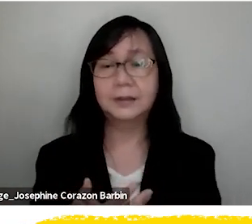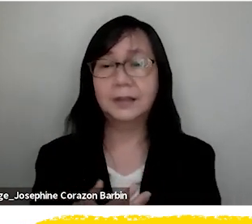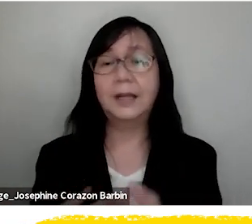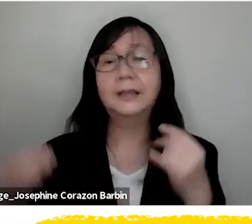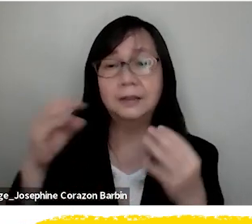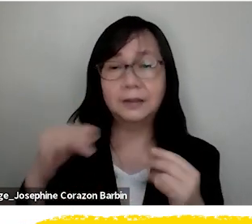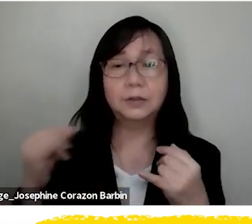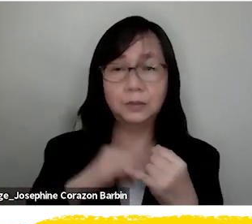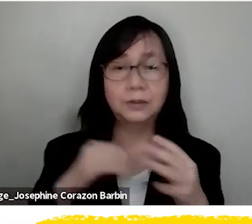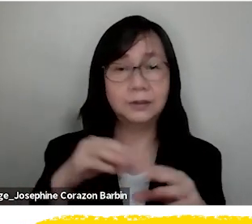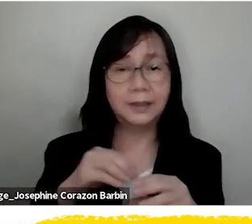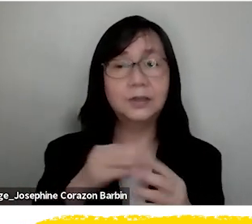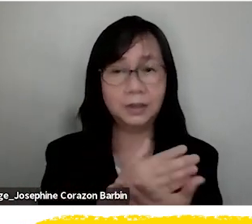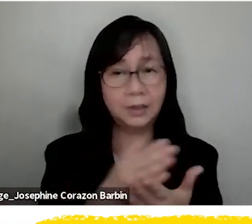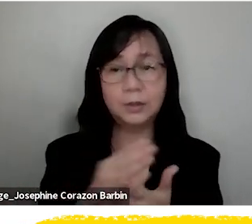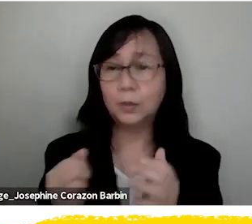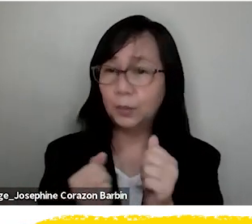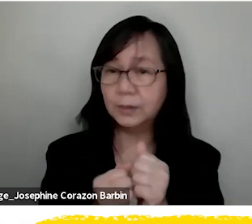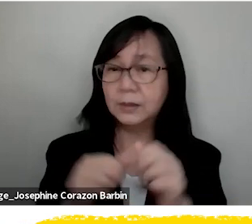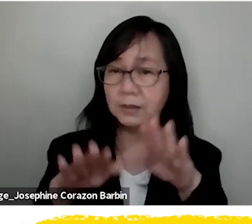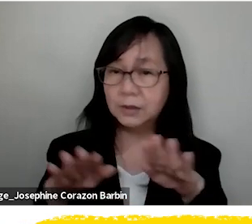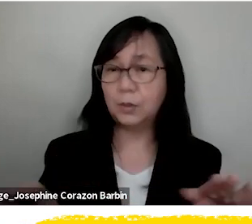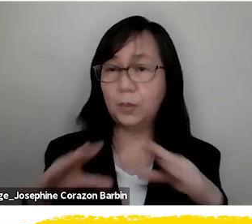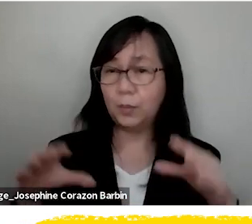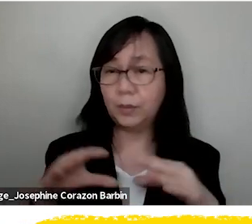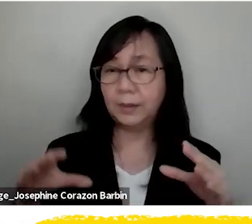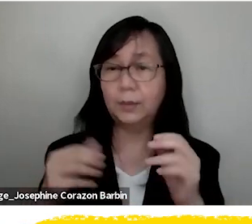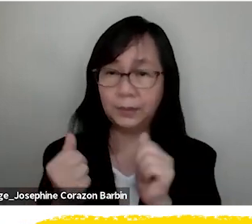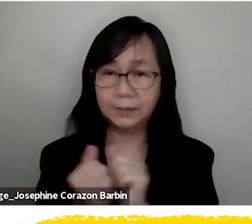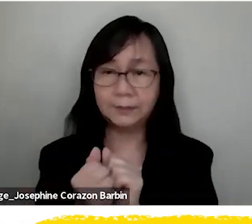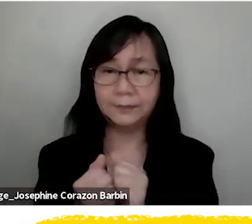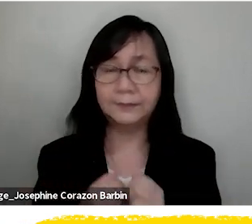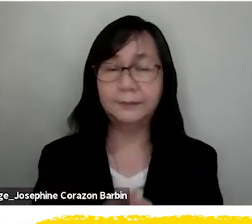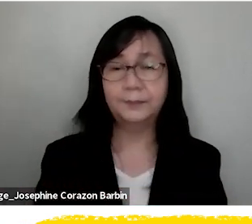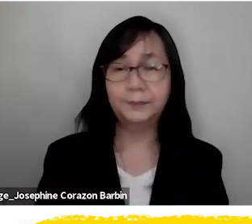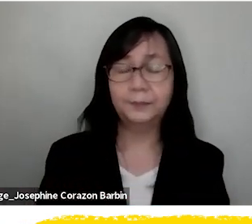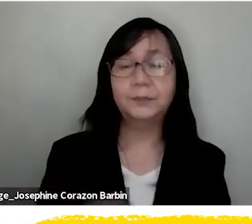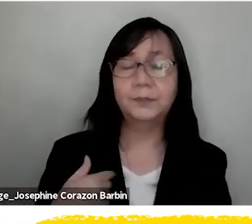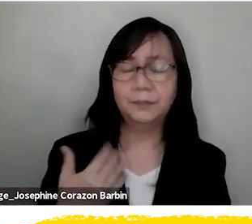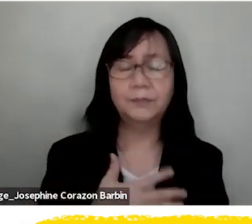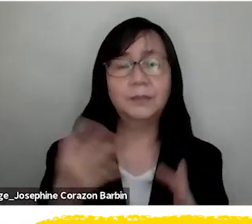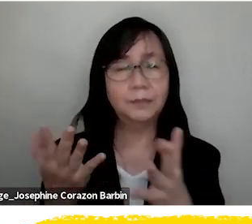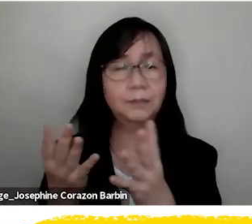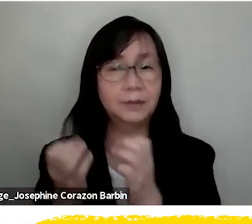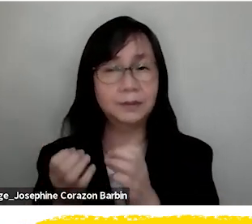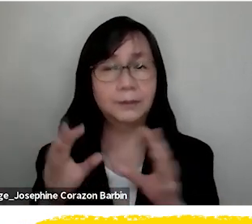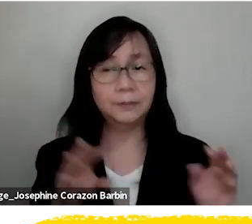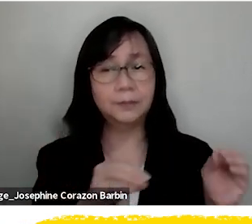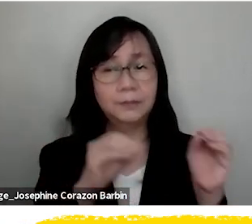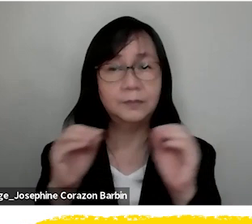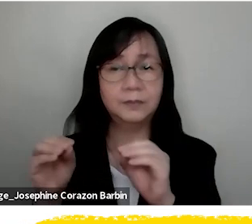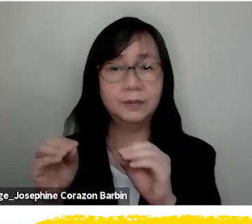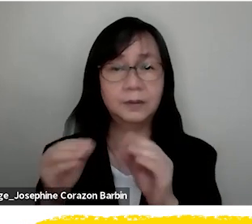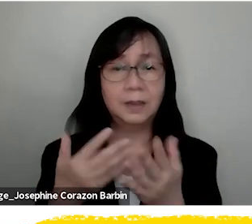in there and share it with the children that you work with. We also want to put out a